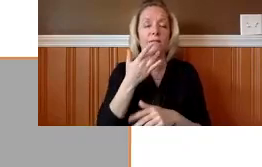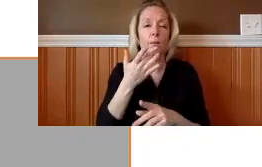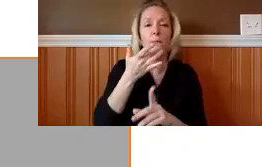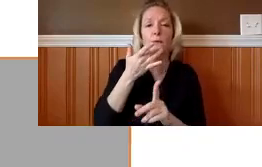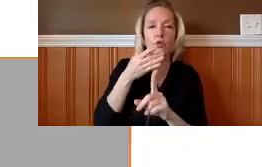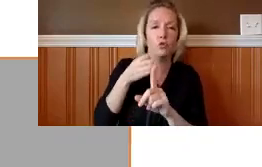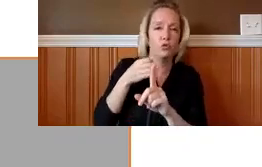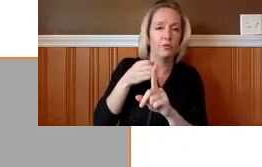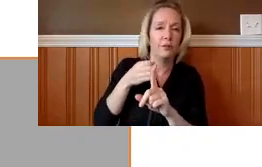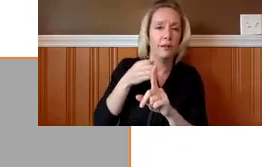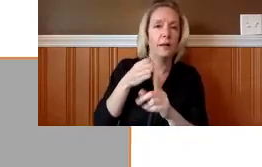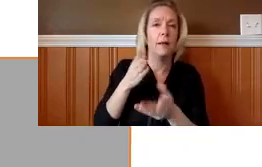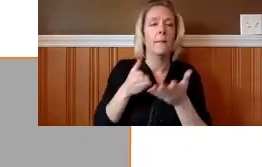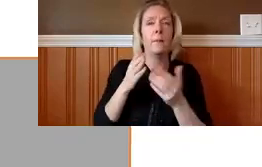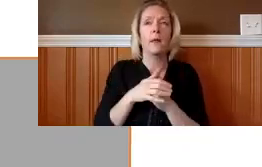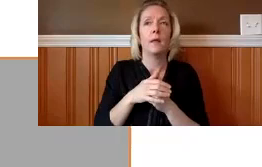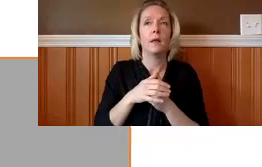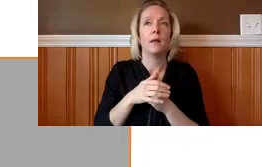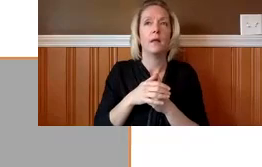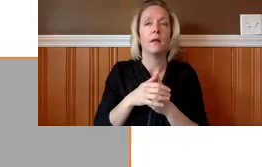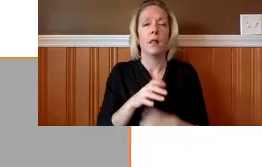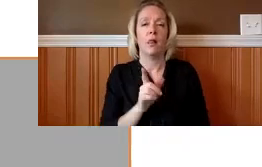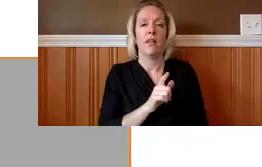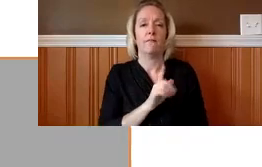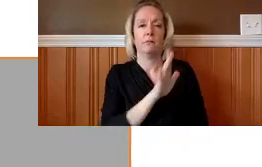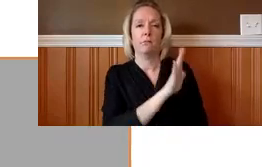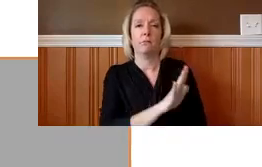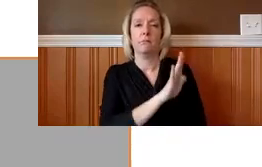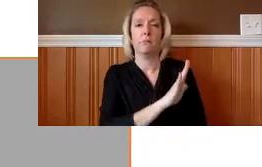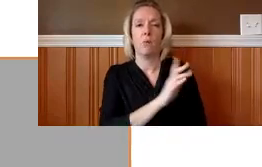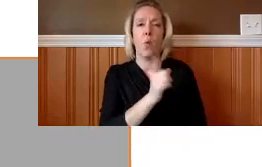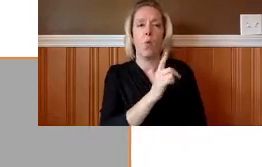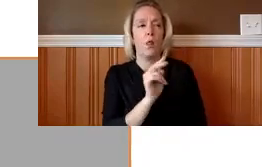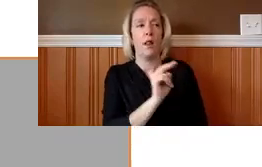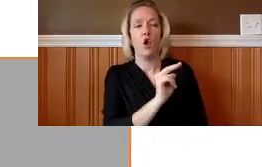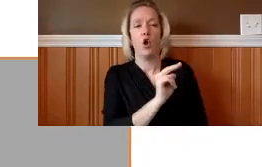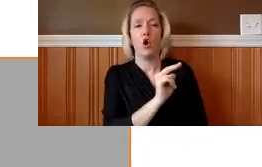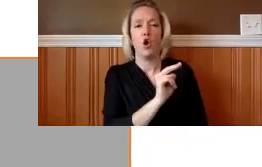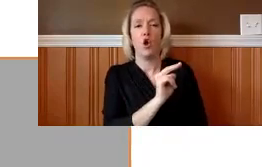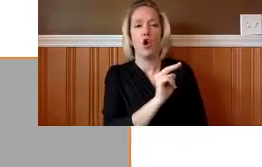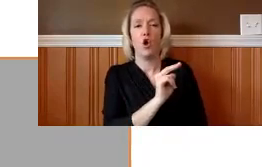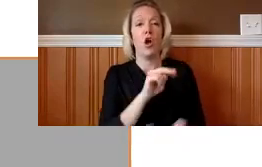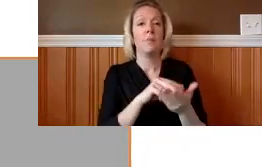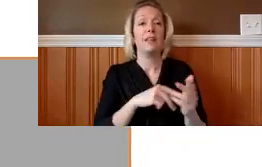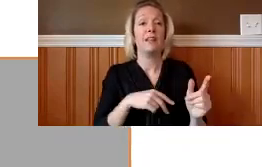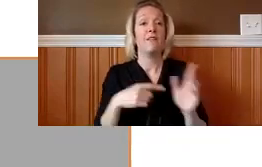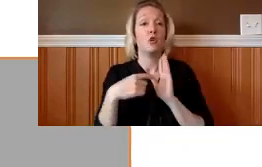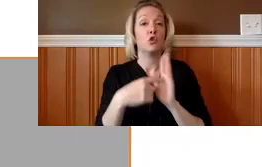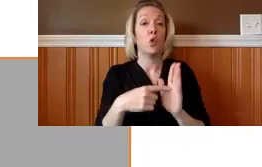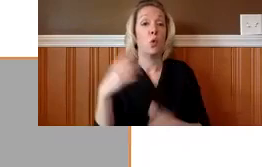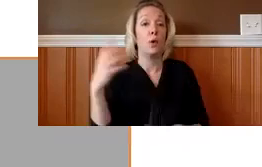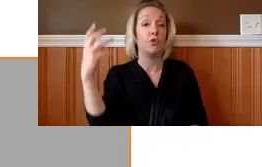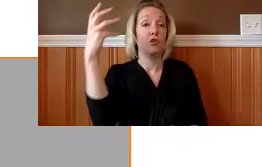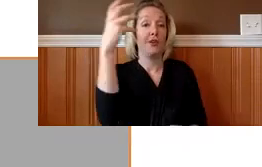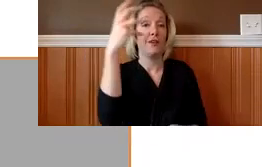field is perhaps their left visual field. That is the only place that we can get them to visually regard or visually attend